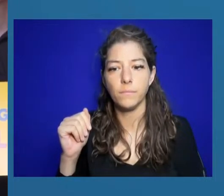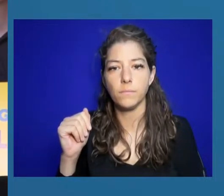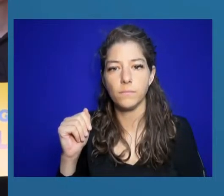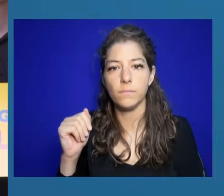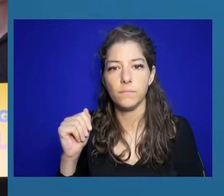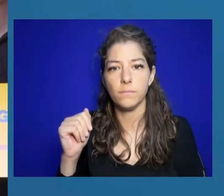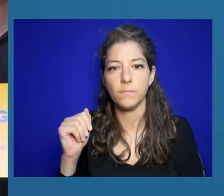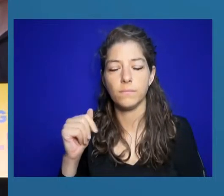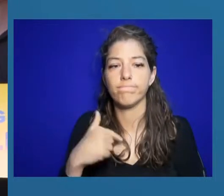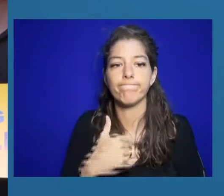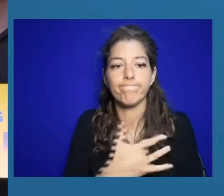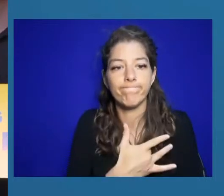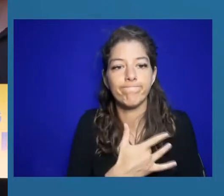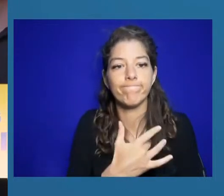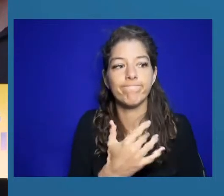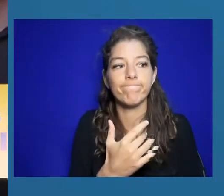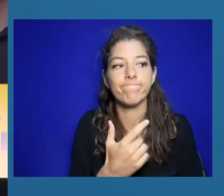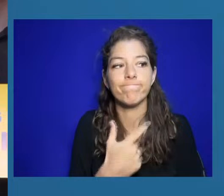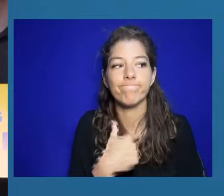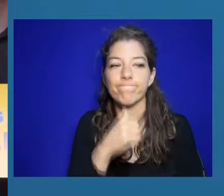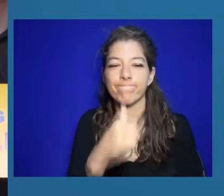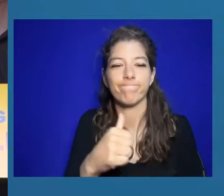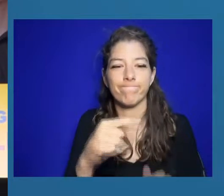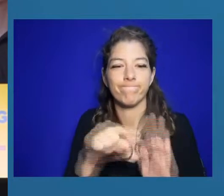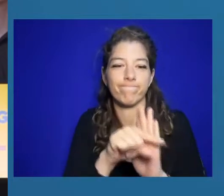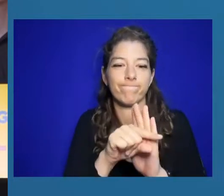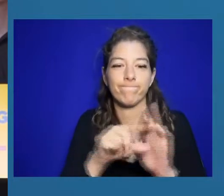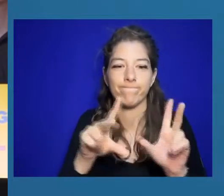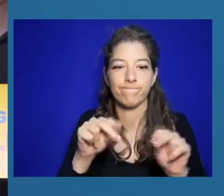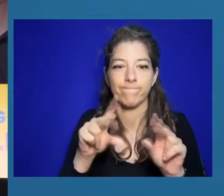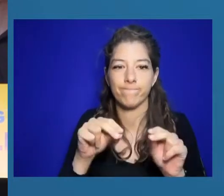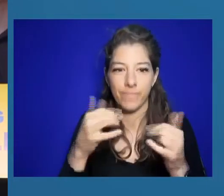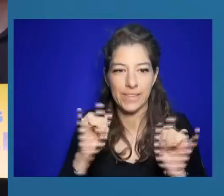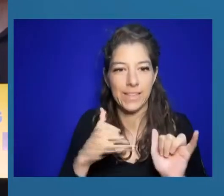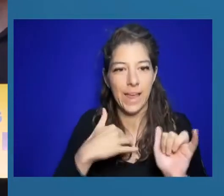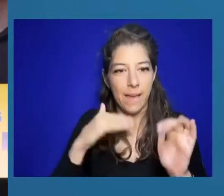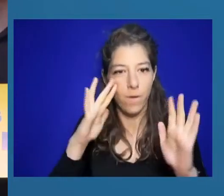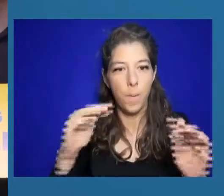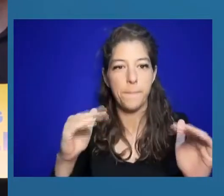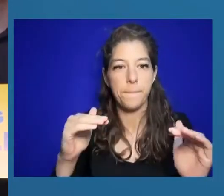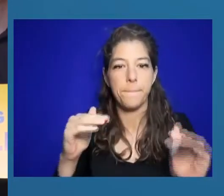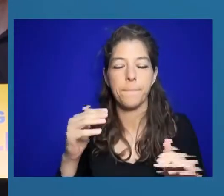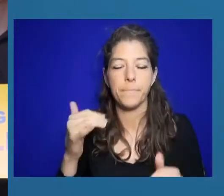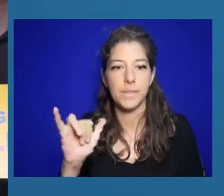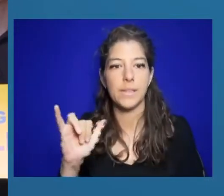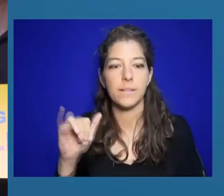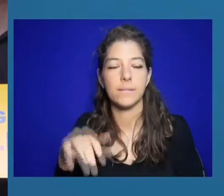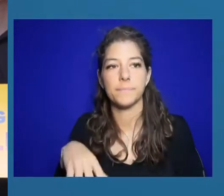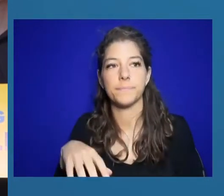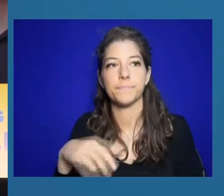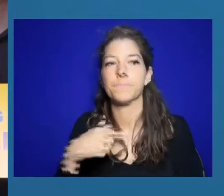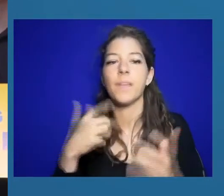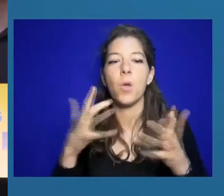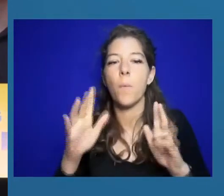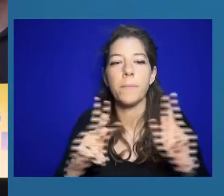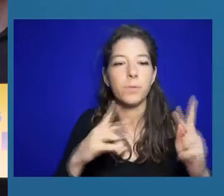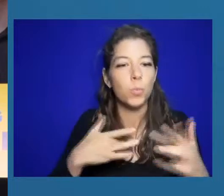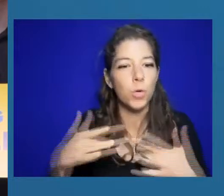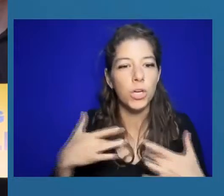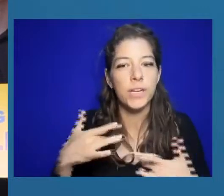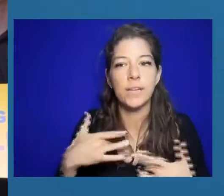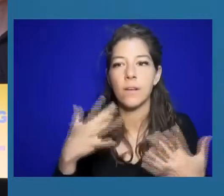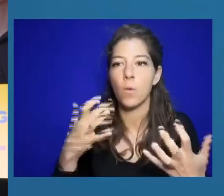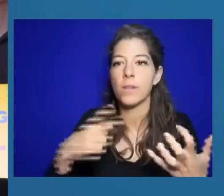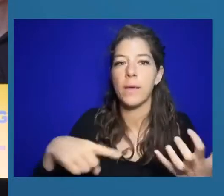But my heart will not be filled with despair. I still have hope. I don't want people to worry. I want them to know they have leaders